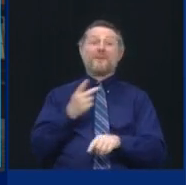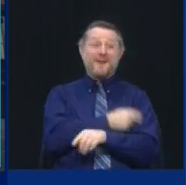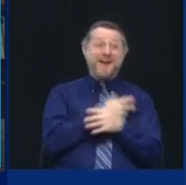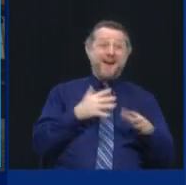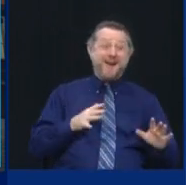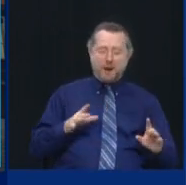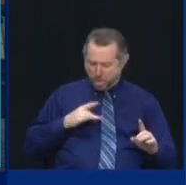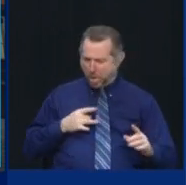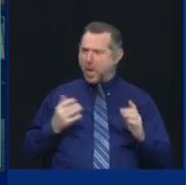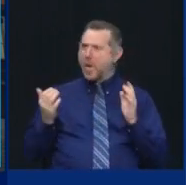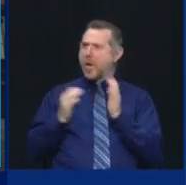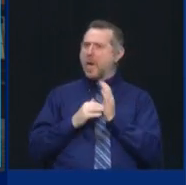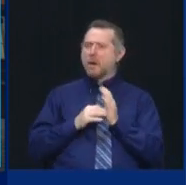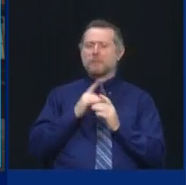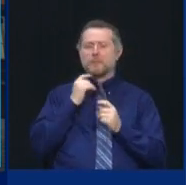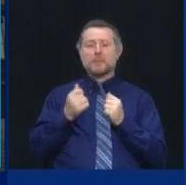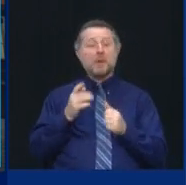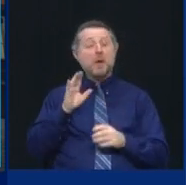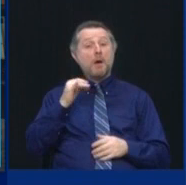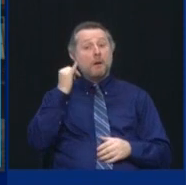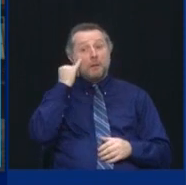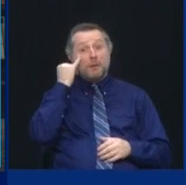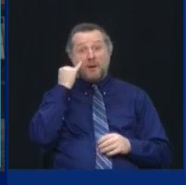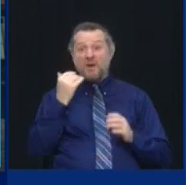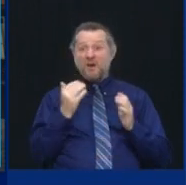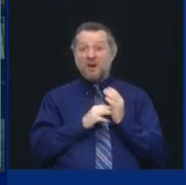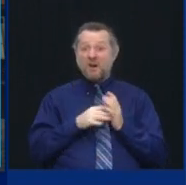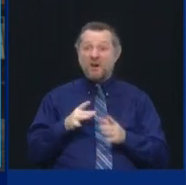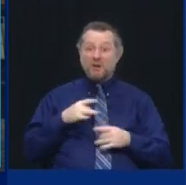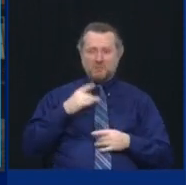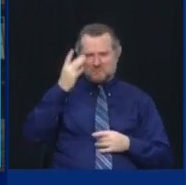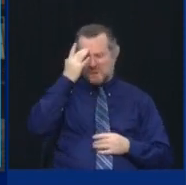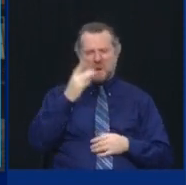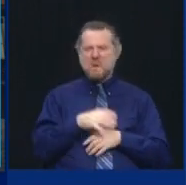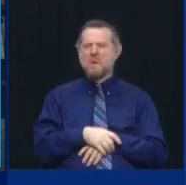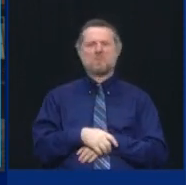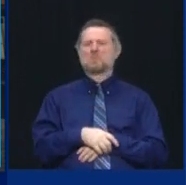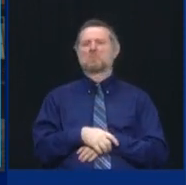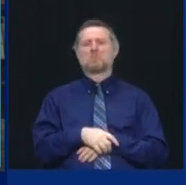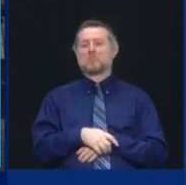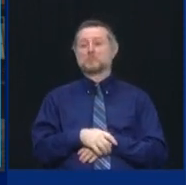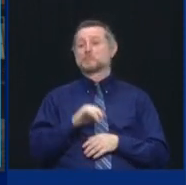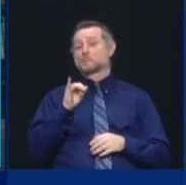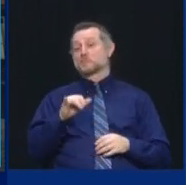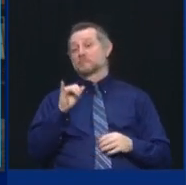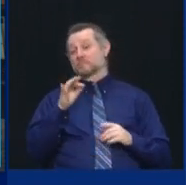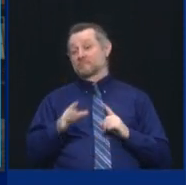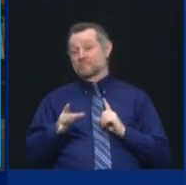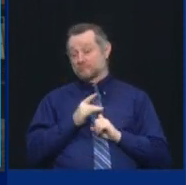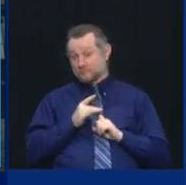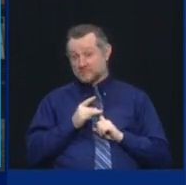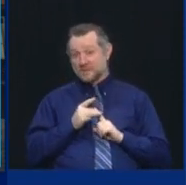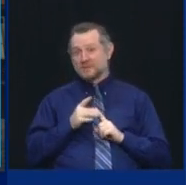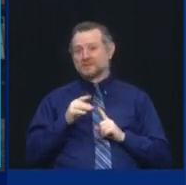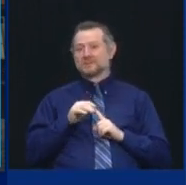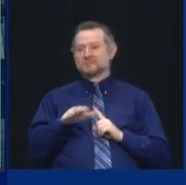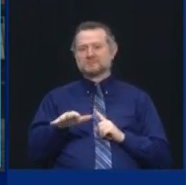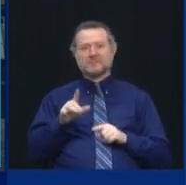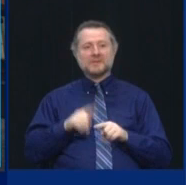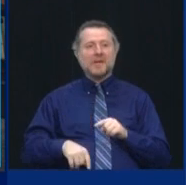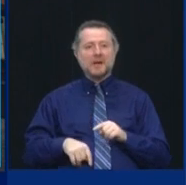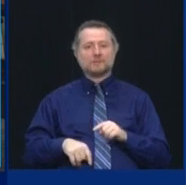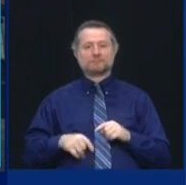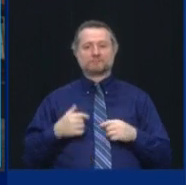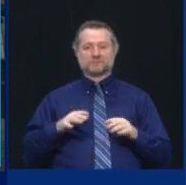vaccinated, you won't get as sick. Number two, you can't transmit it to anyone. And number